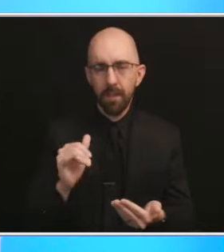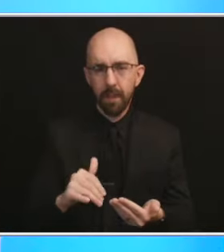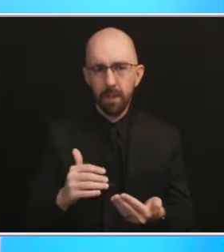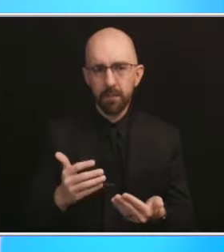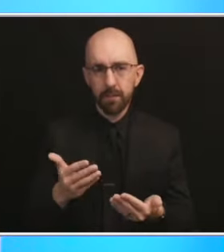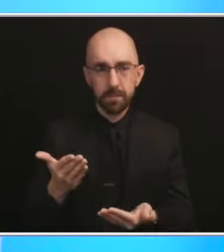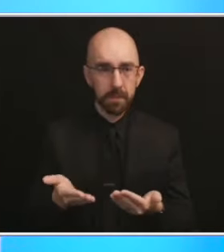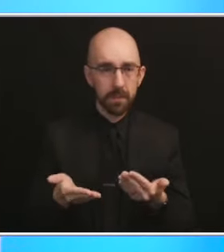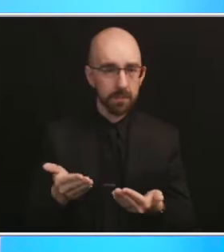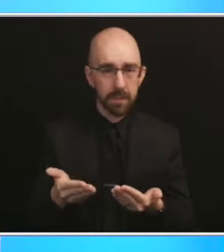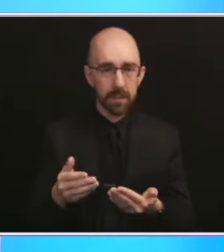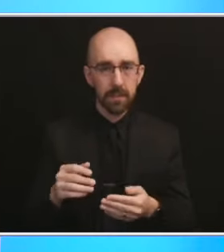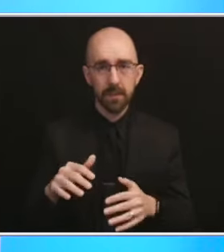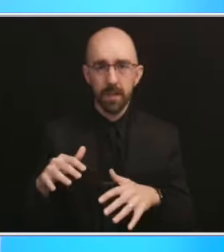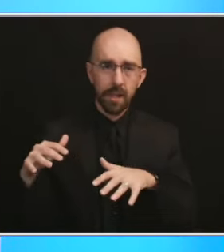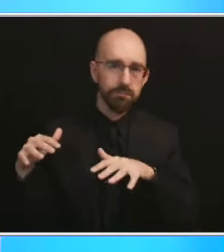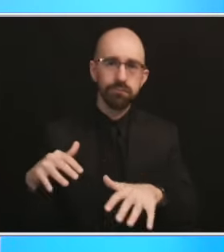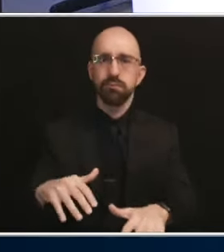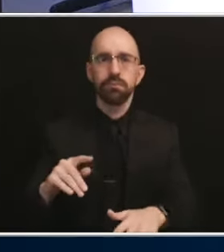tidal wave on the way.